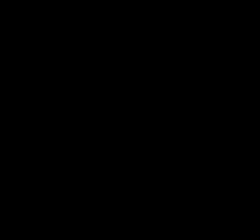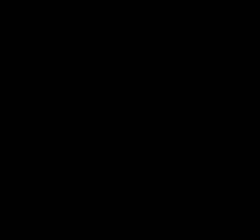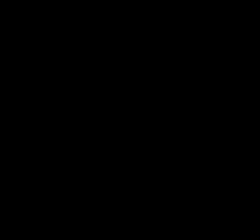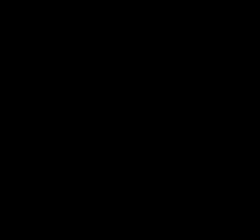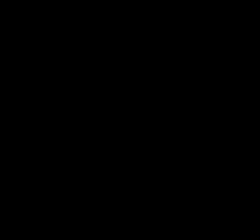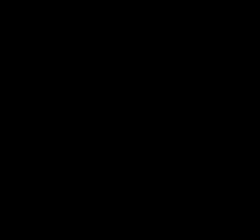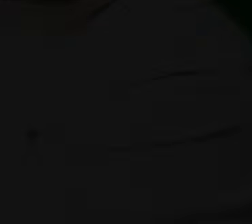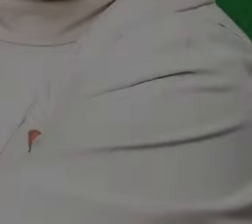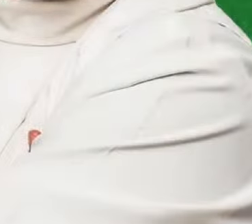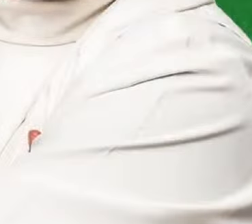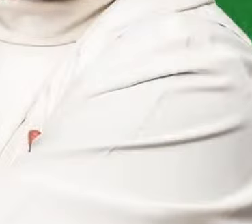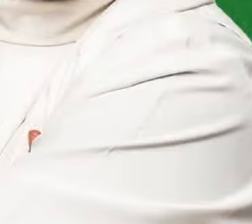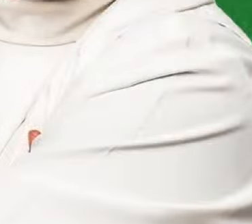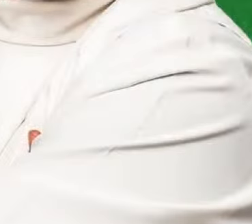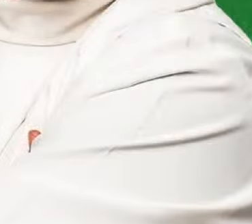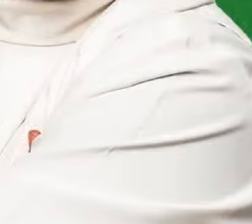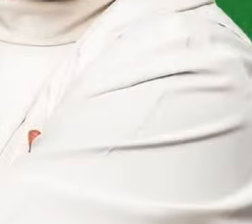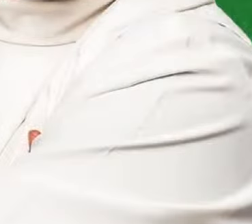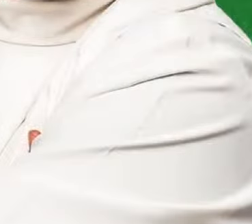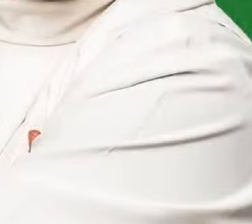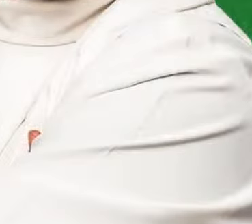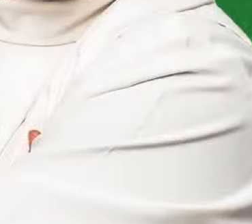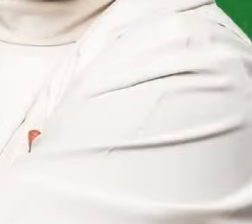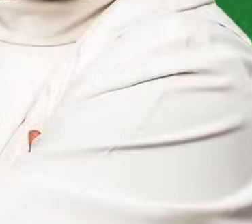the sins, they have been.